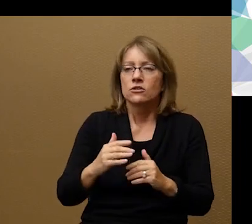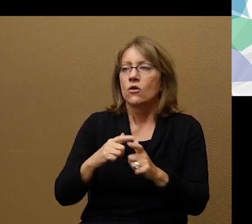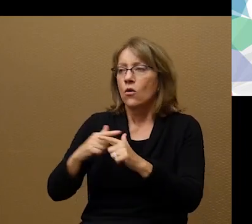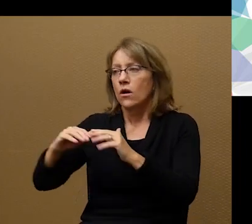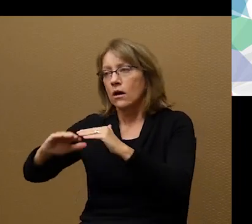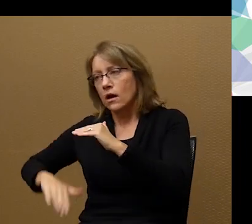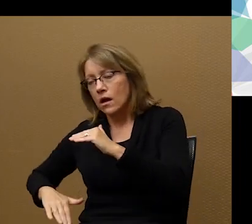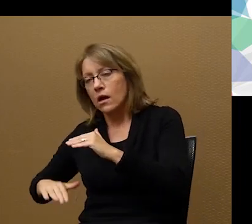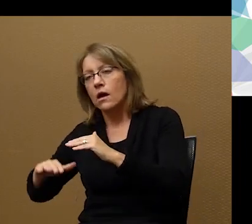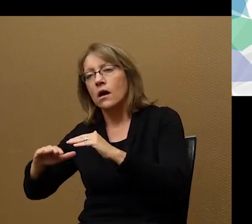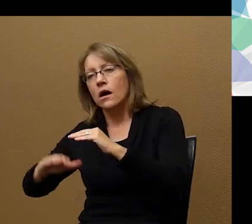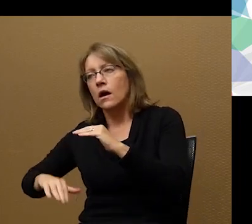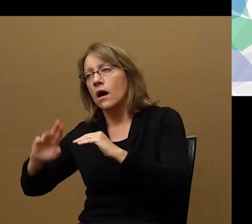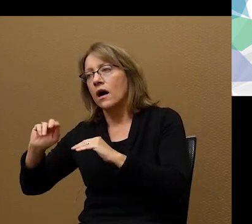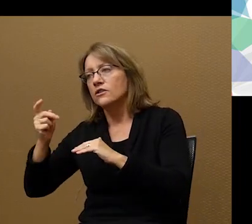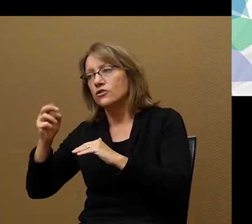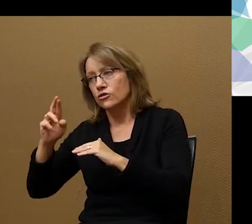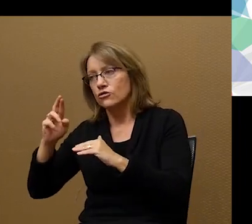under-regulated.